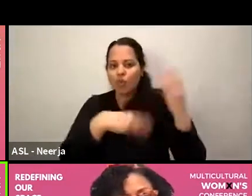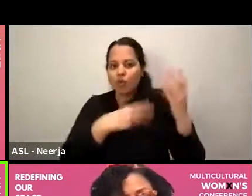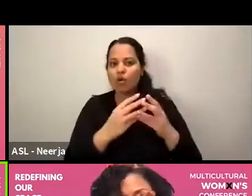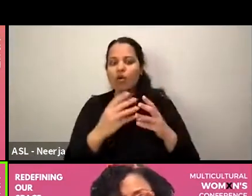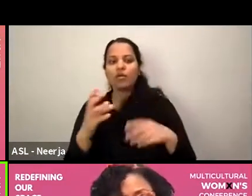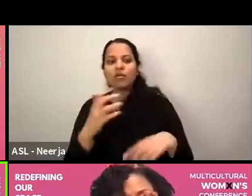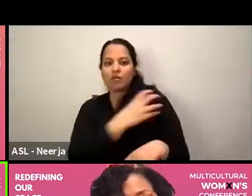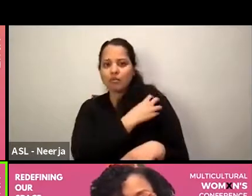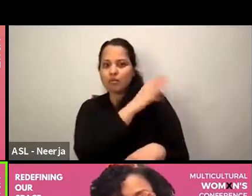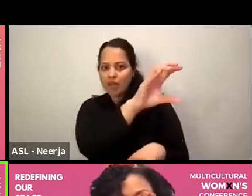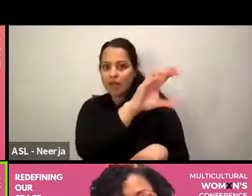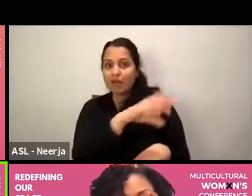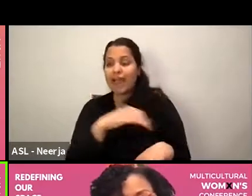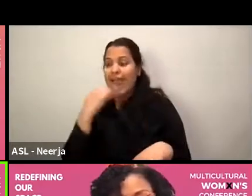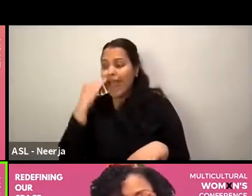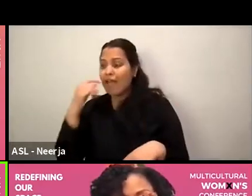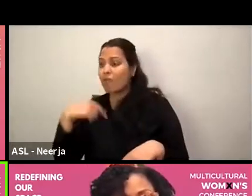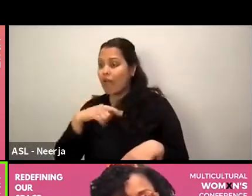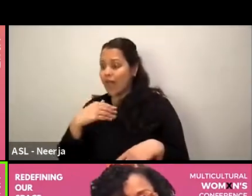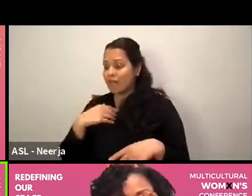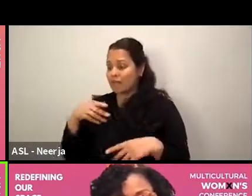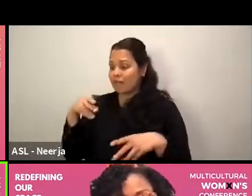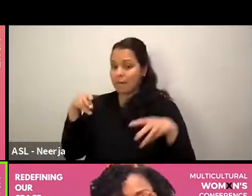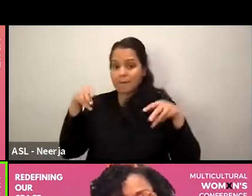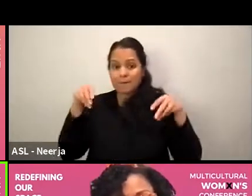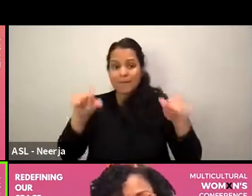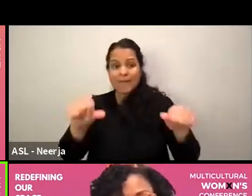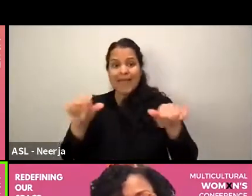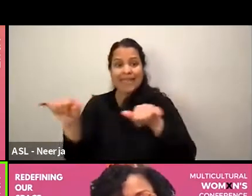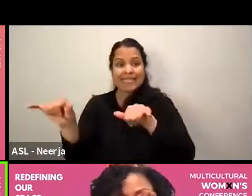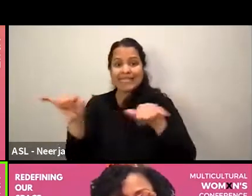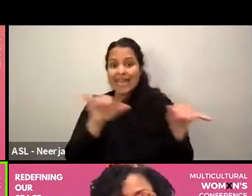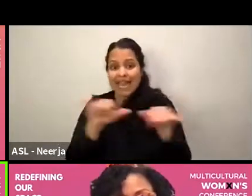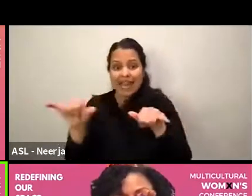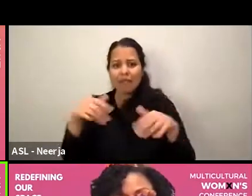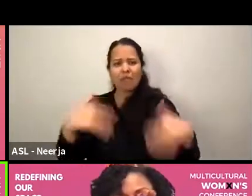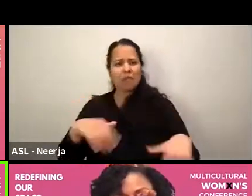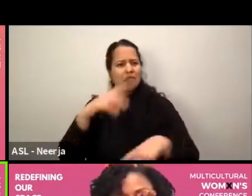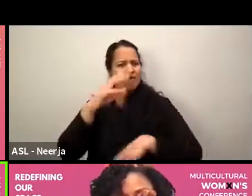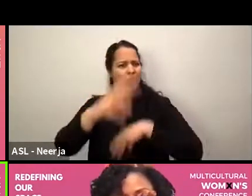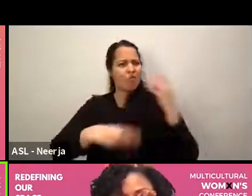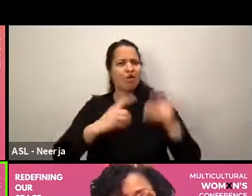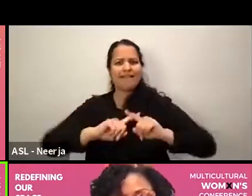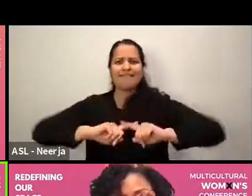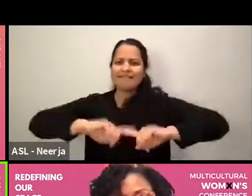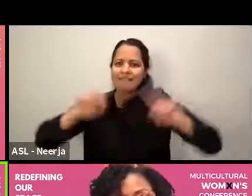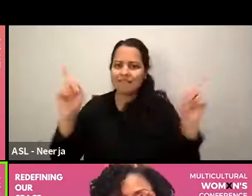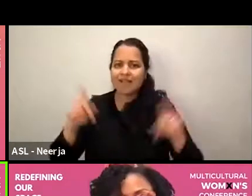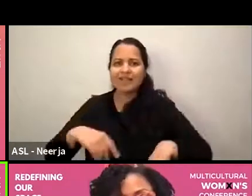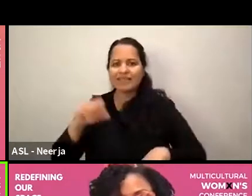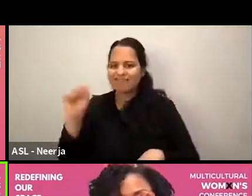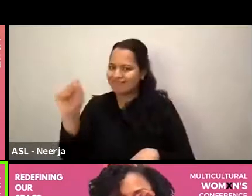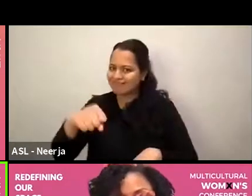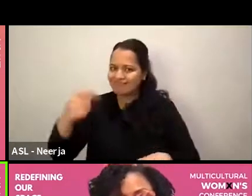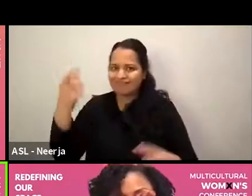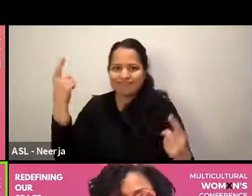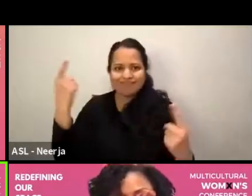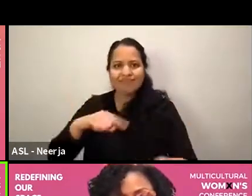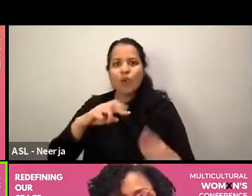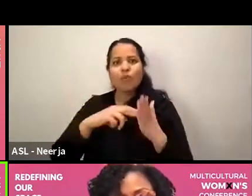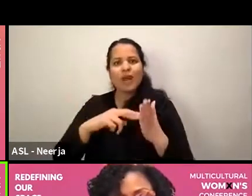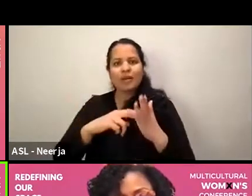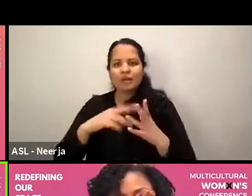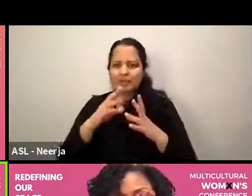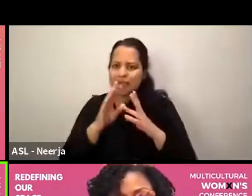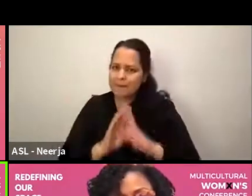Caucasian male counterparts, how different this world would be. I would say representation absolutely matters. And if you have